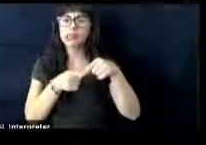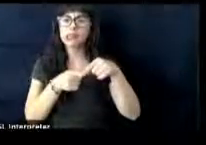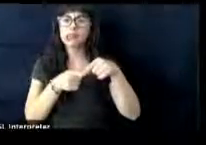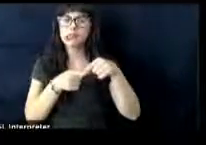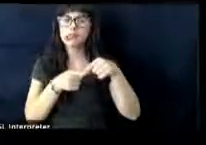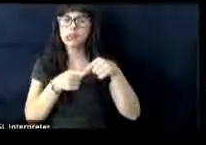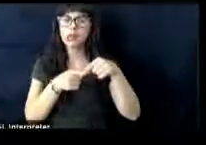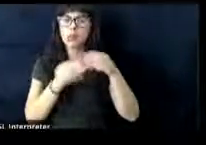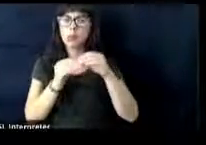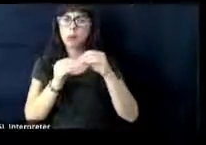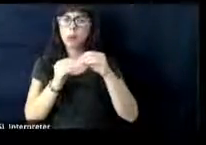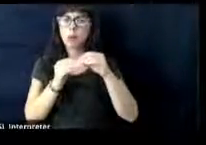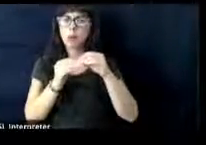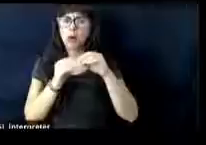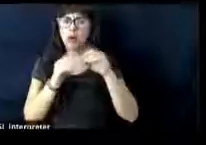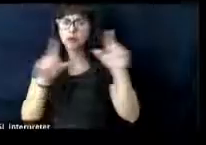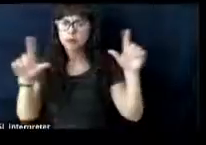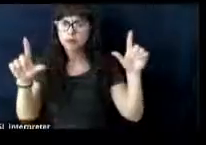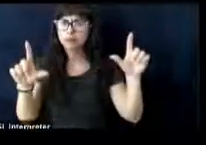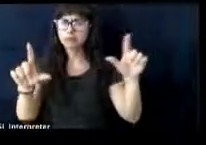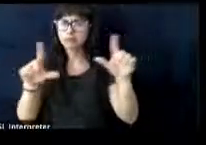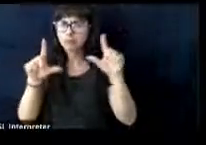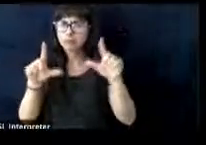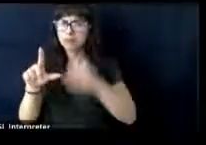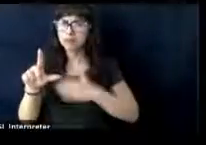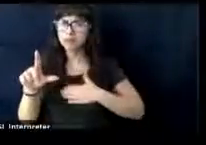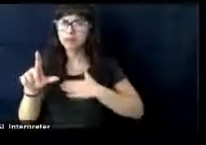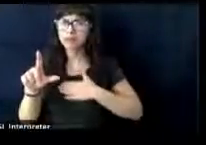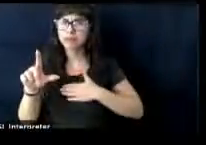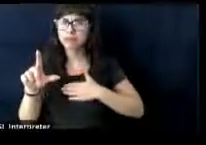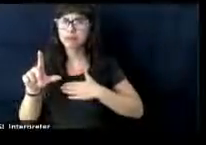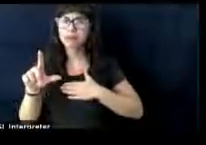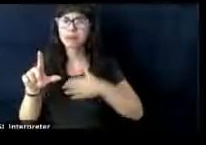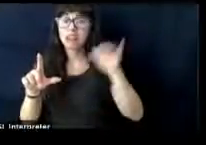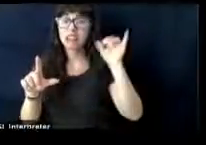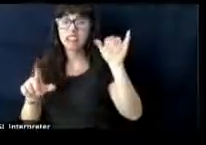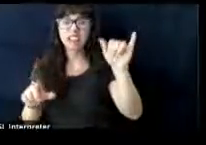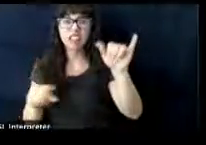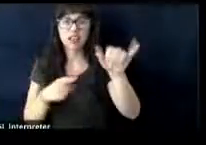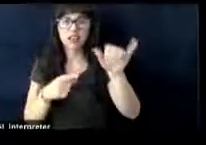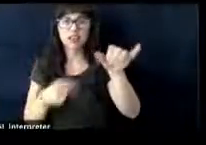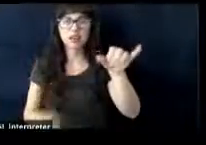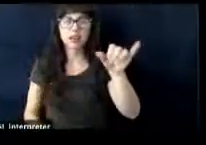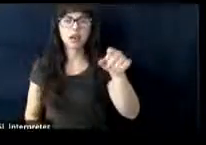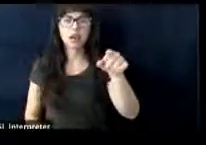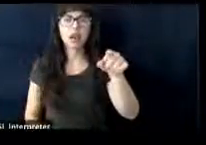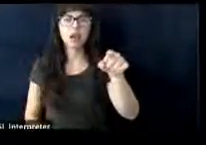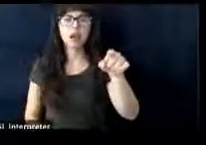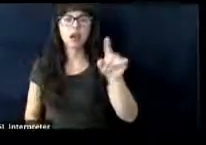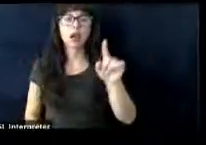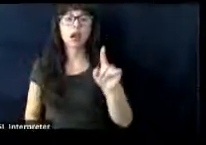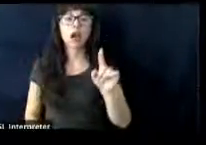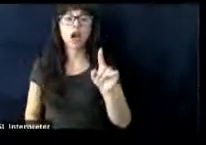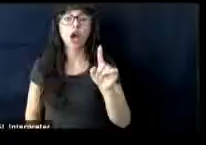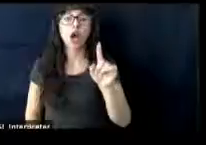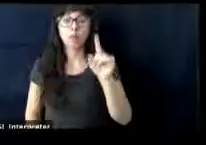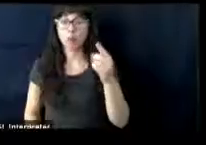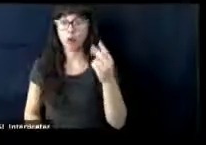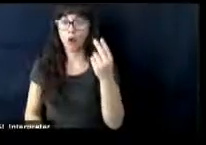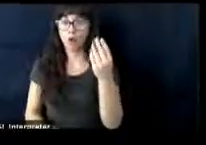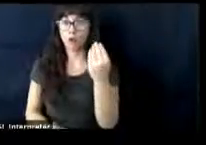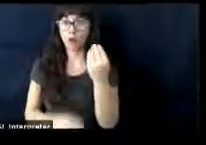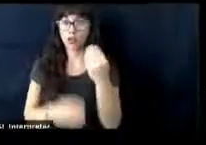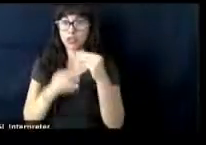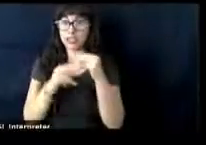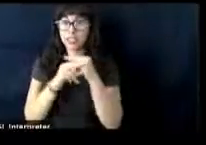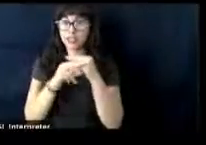even narrow it in a little bit more in that area. And then as you go up the 14, crossing